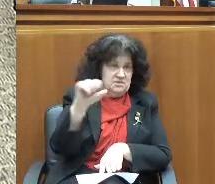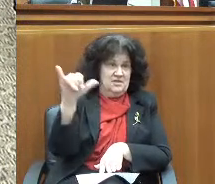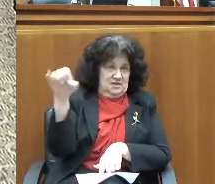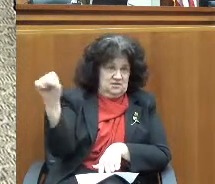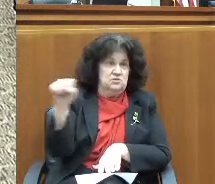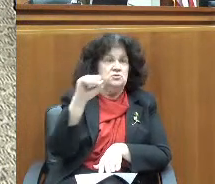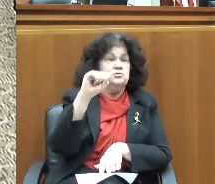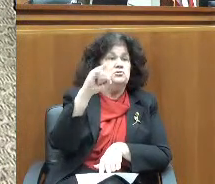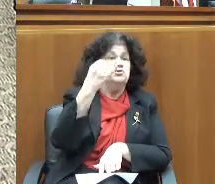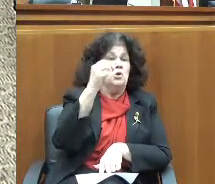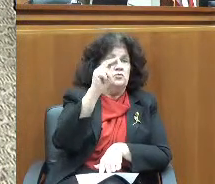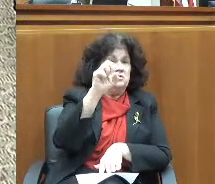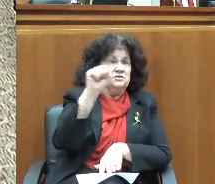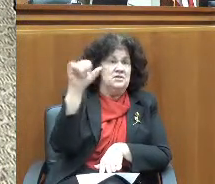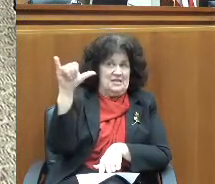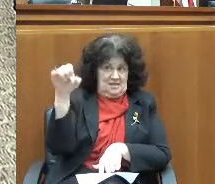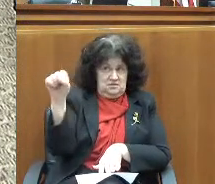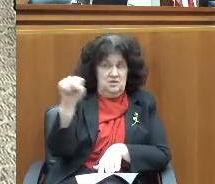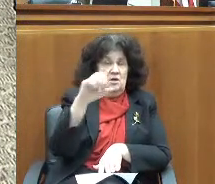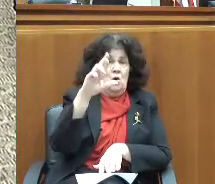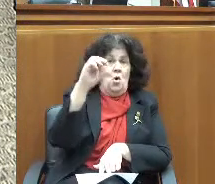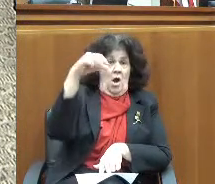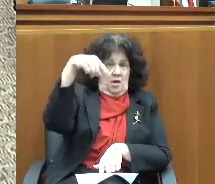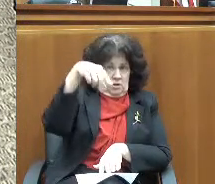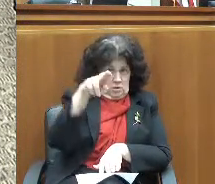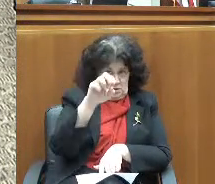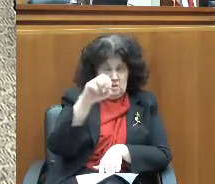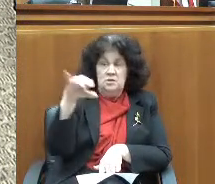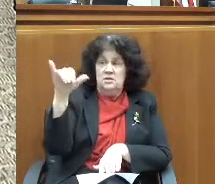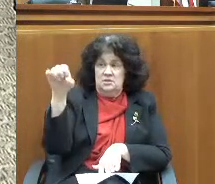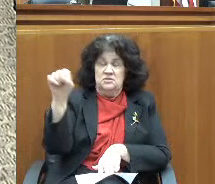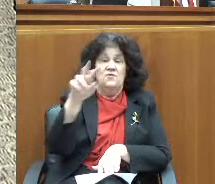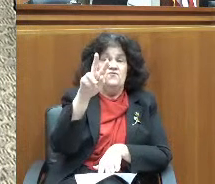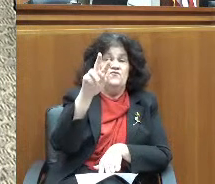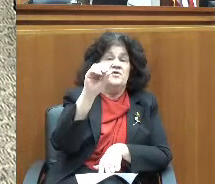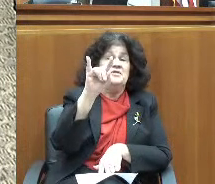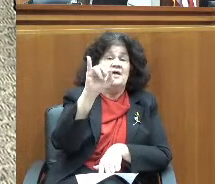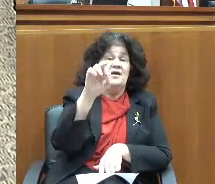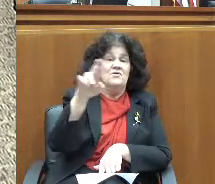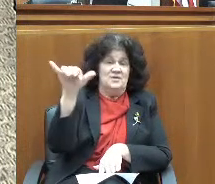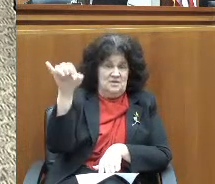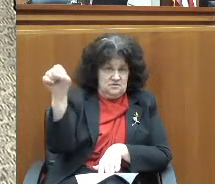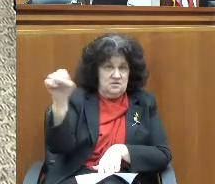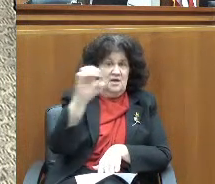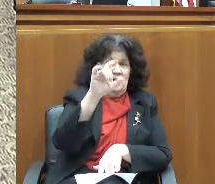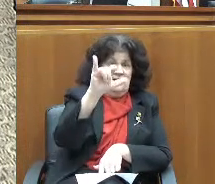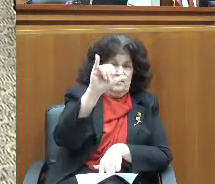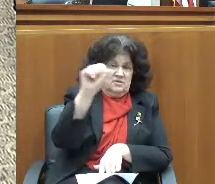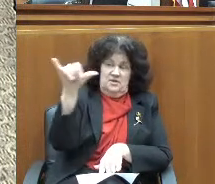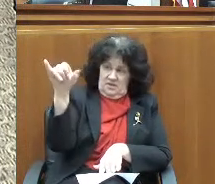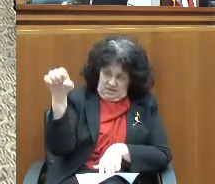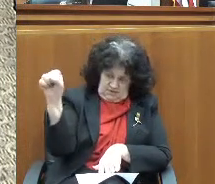Orange Jones? Yes. Mr. Rock? Ms. Bochet? Ms. Ellis? Yes.